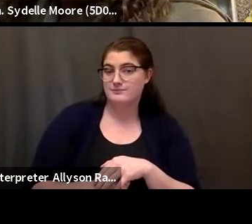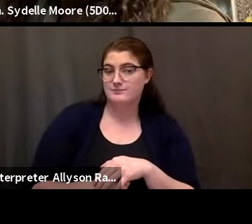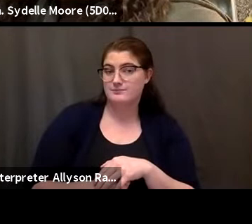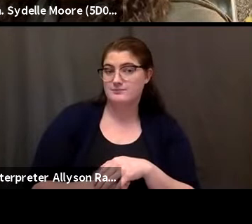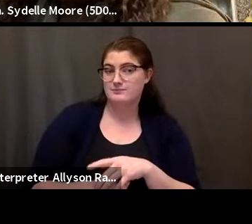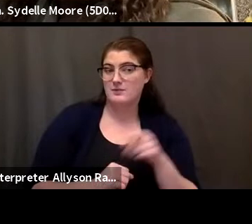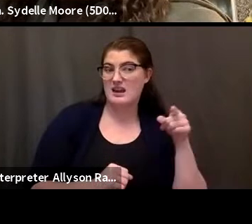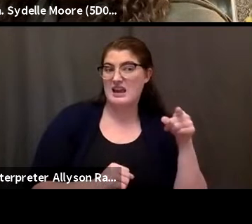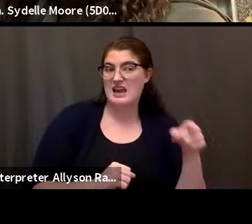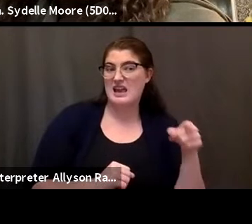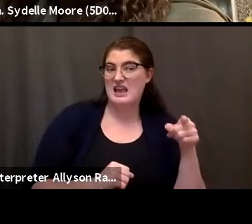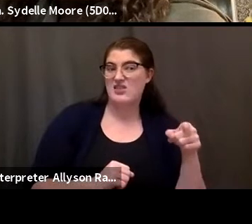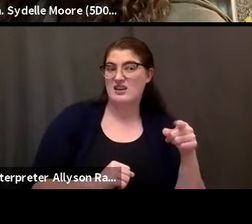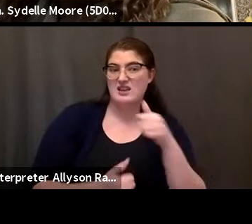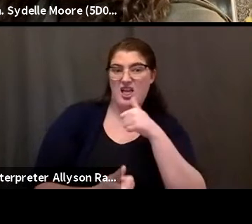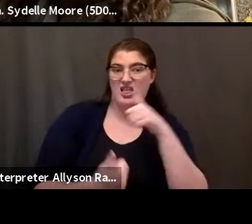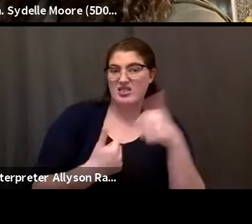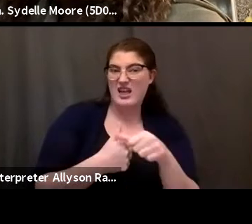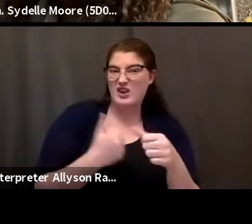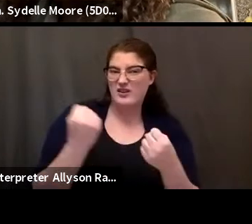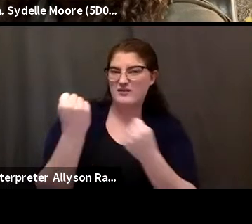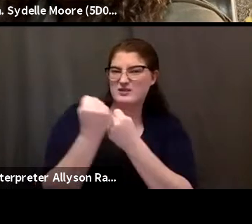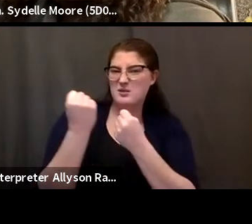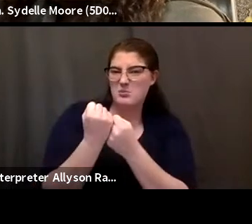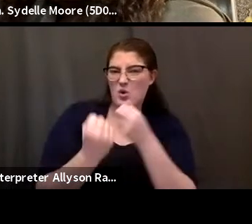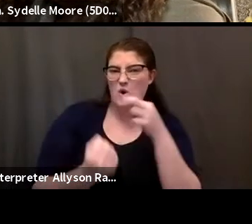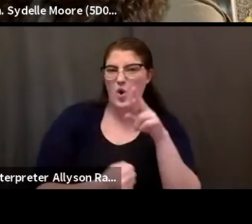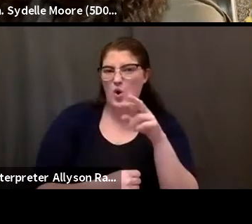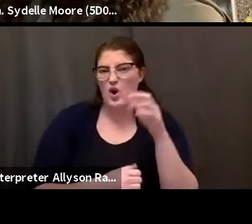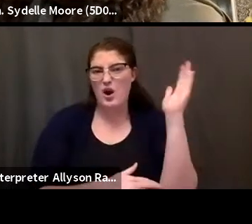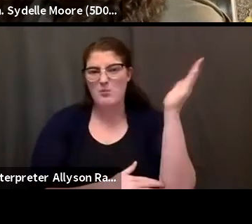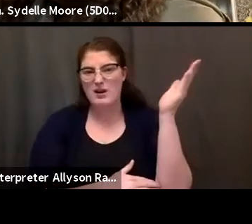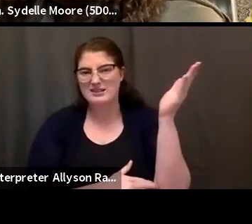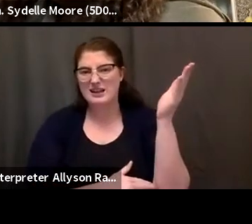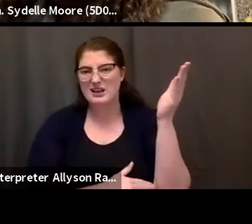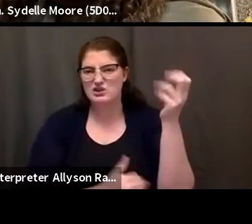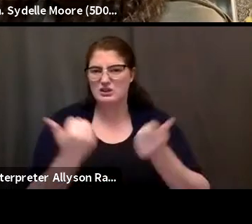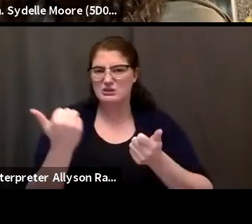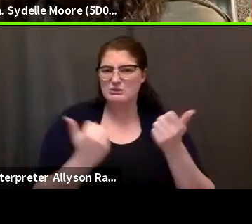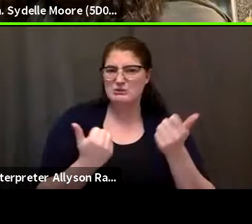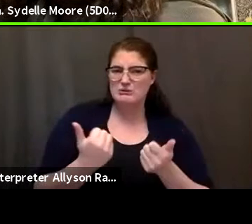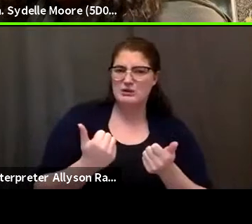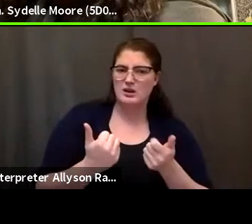Is this going to be a letter of support or just a presentation, right? This